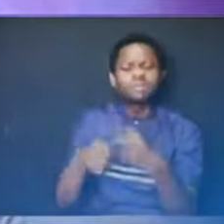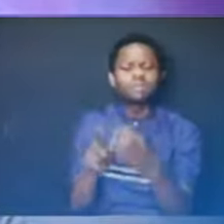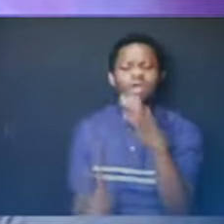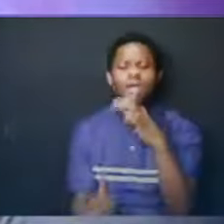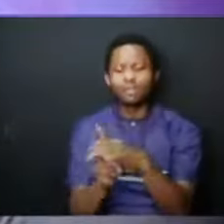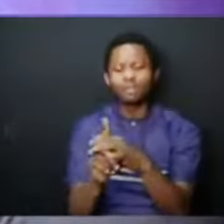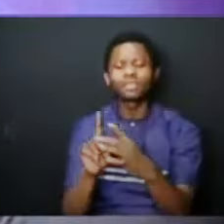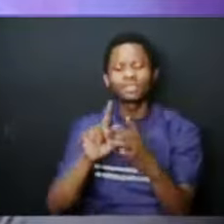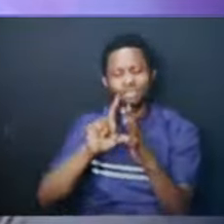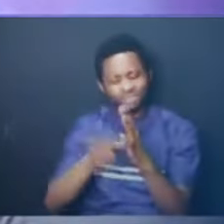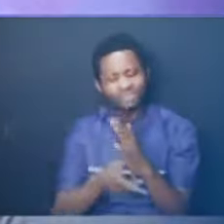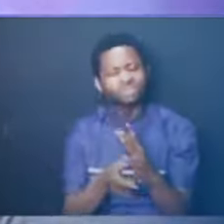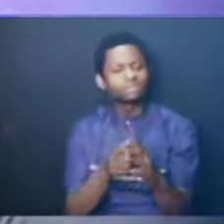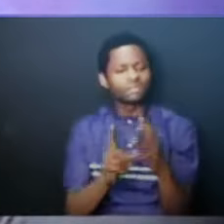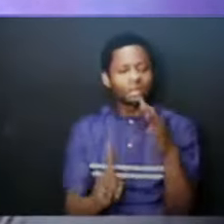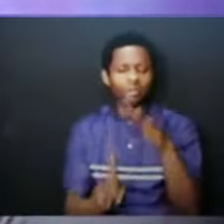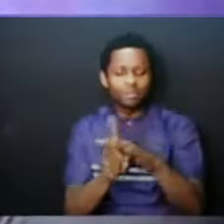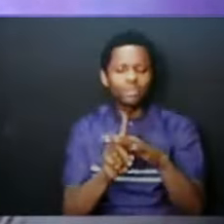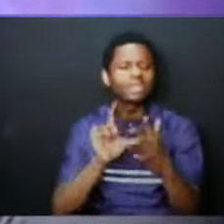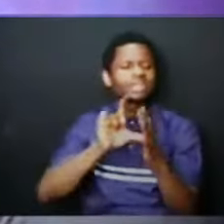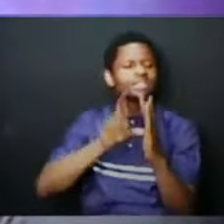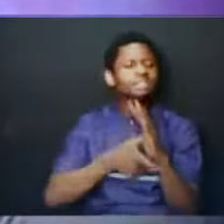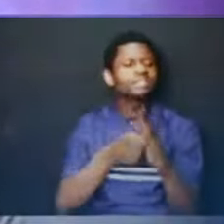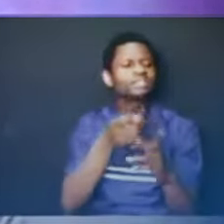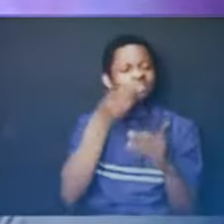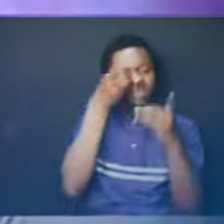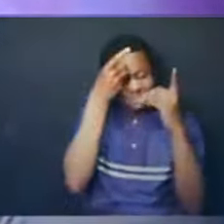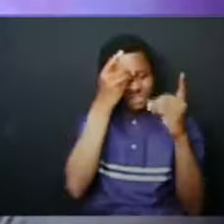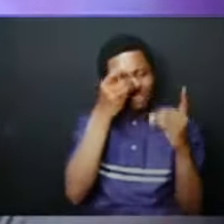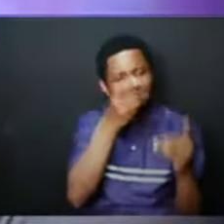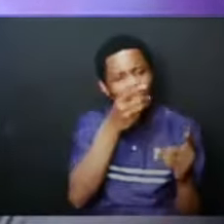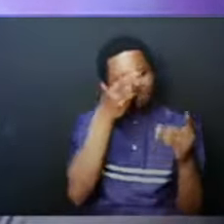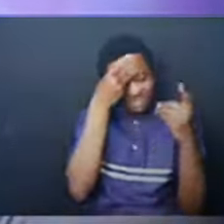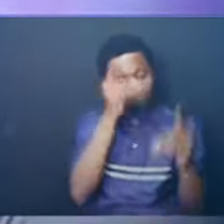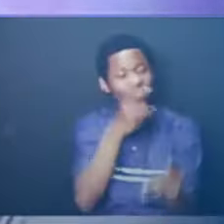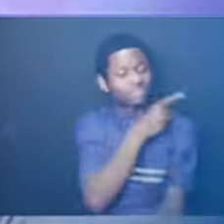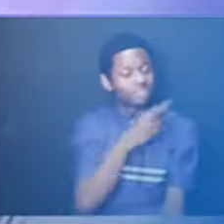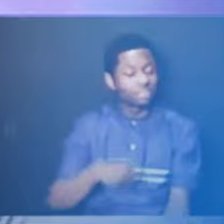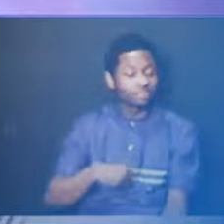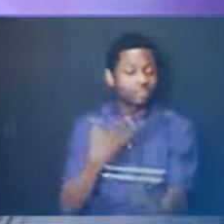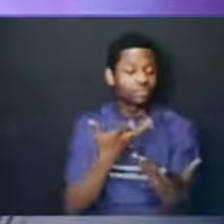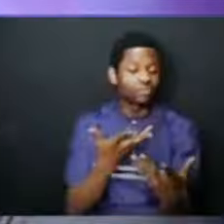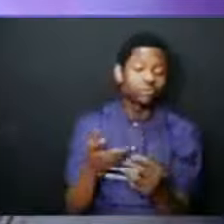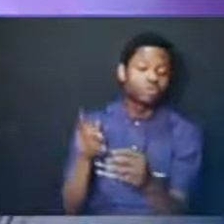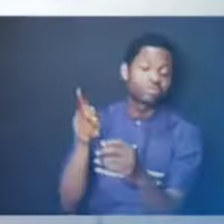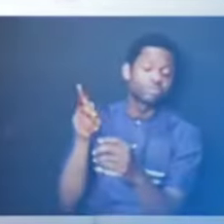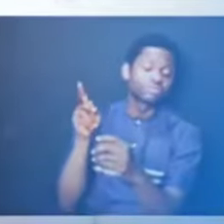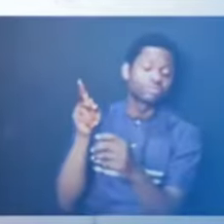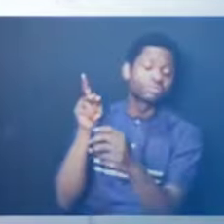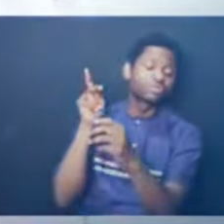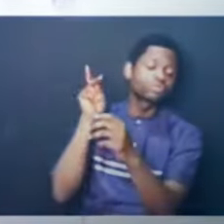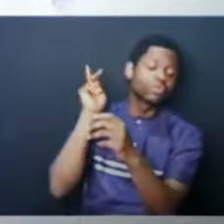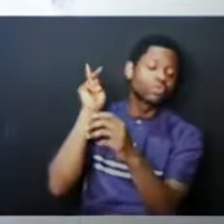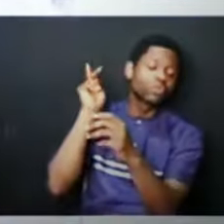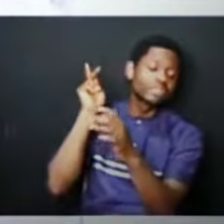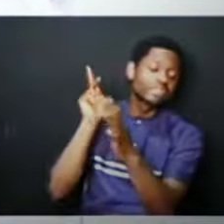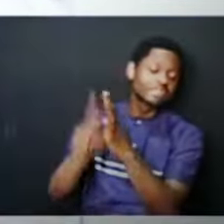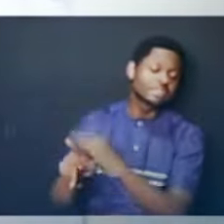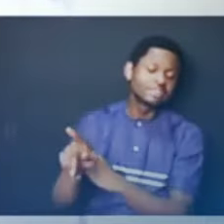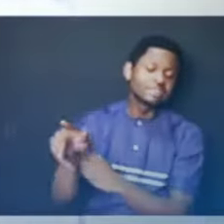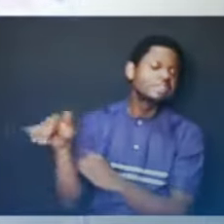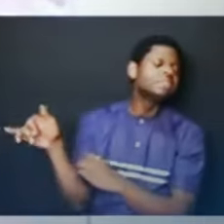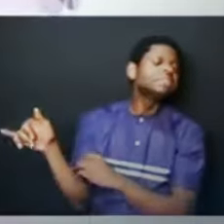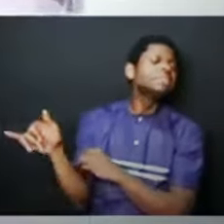a pure natural way now, when God sends Abigail to help him. Ukọ etire edionu num